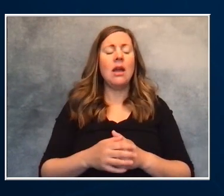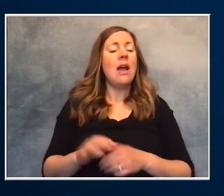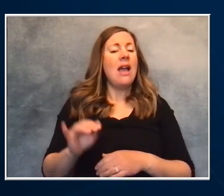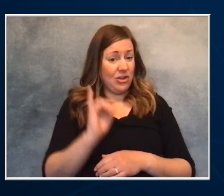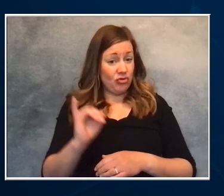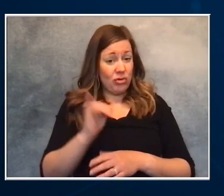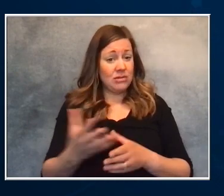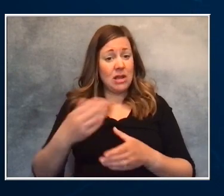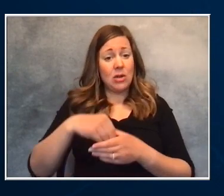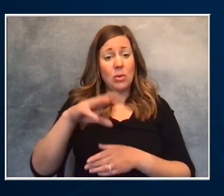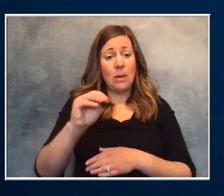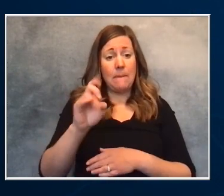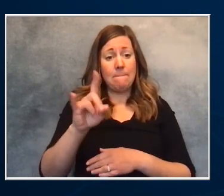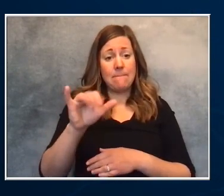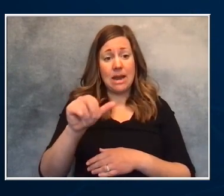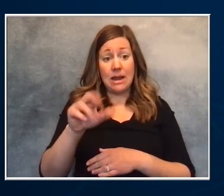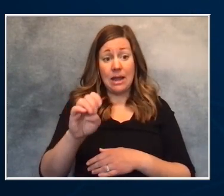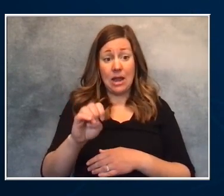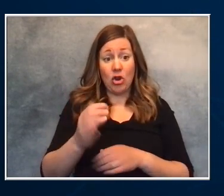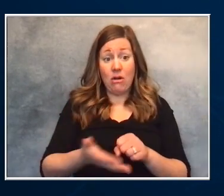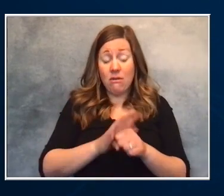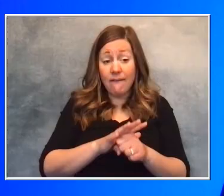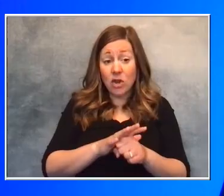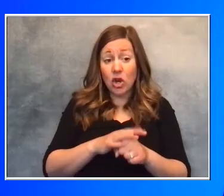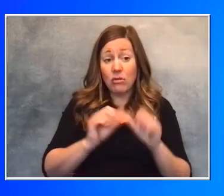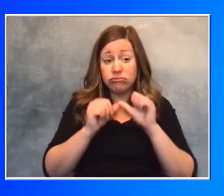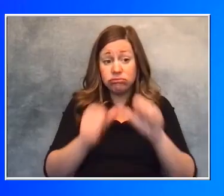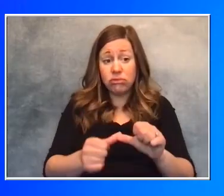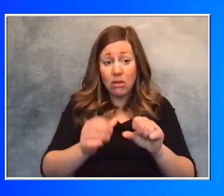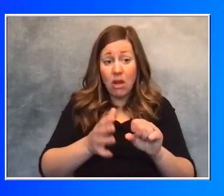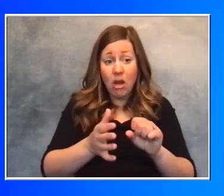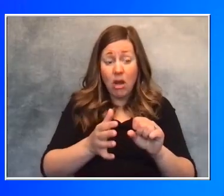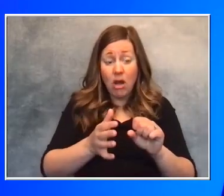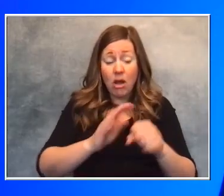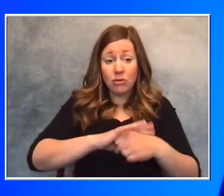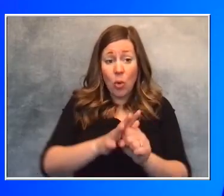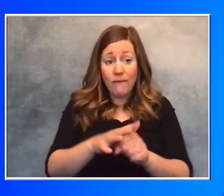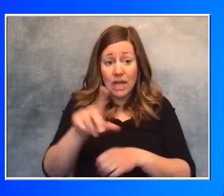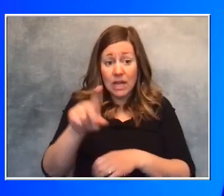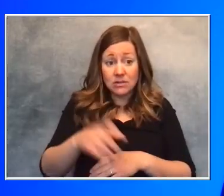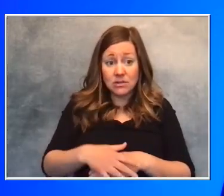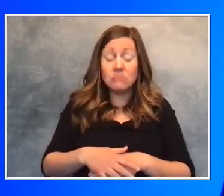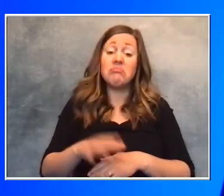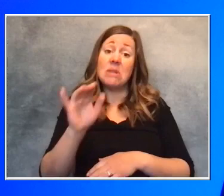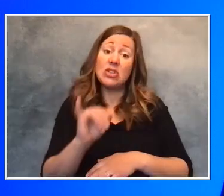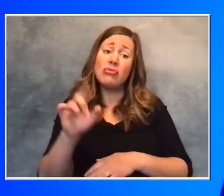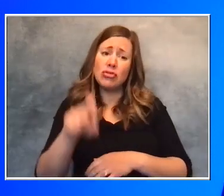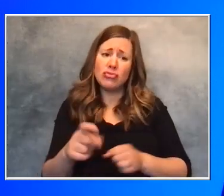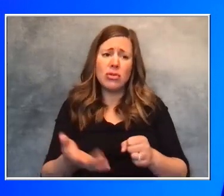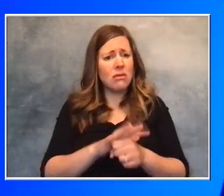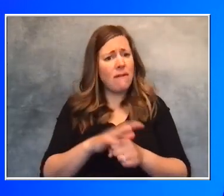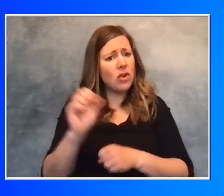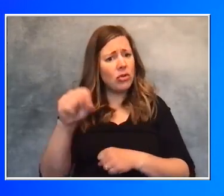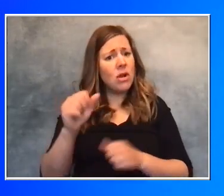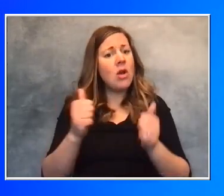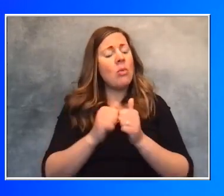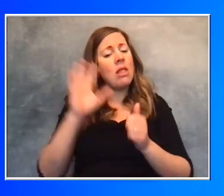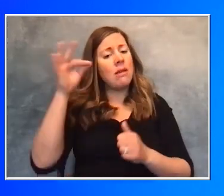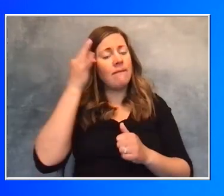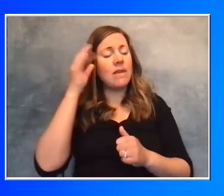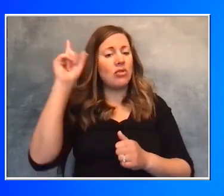long COVID? Well, insurance should cover long COVID. Of course, through the federal government, we